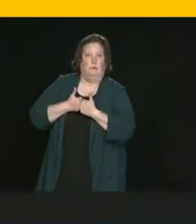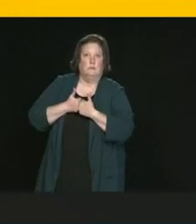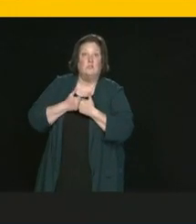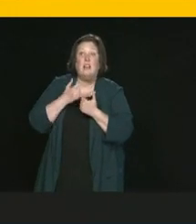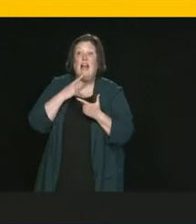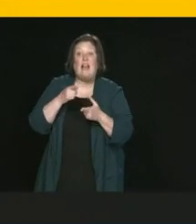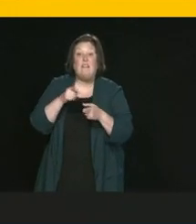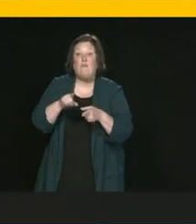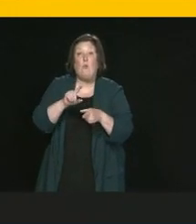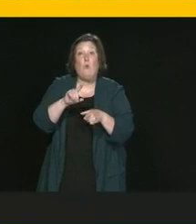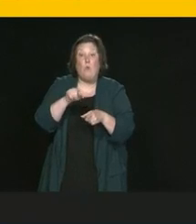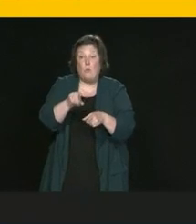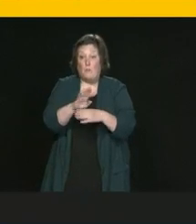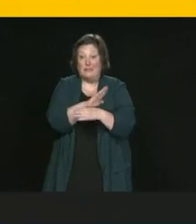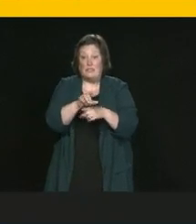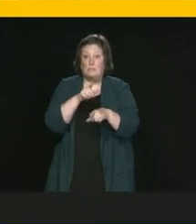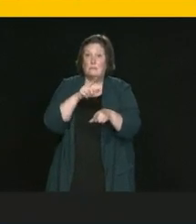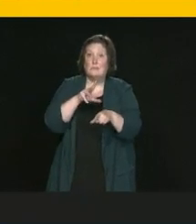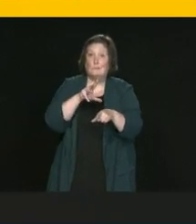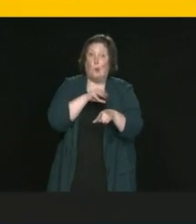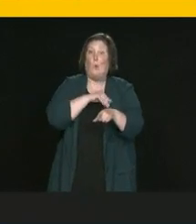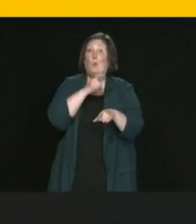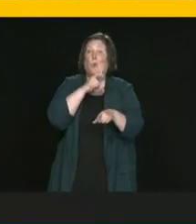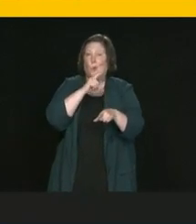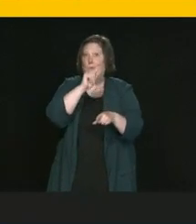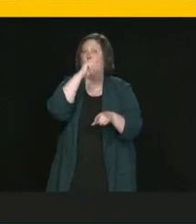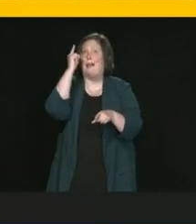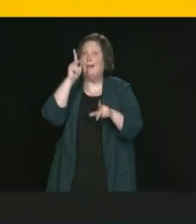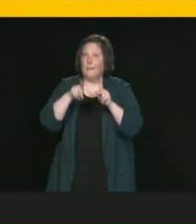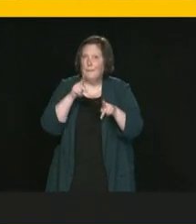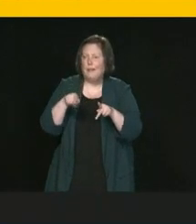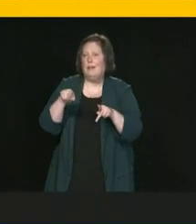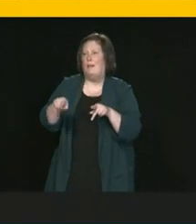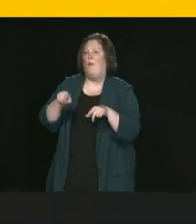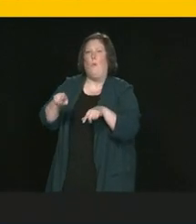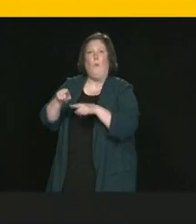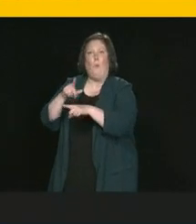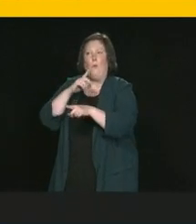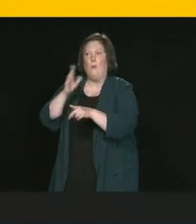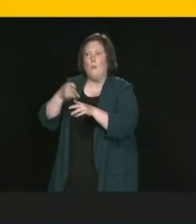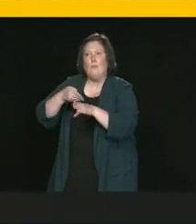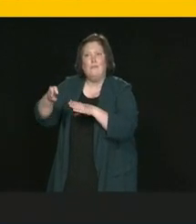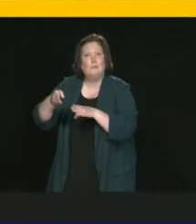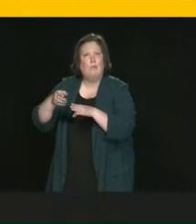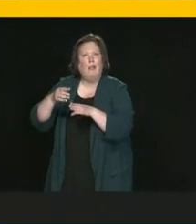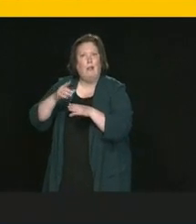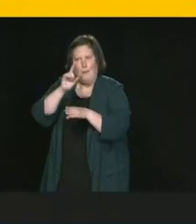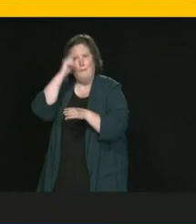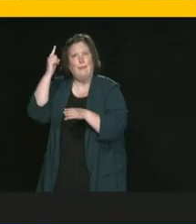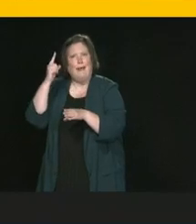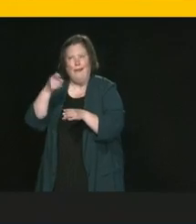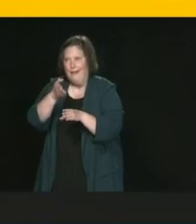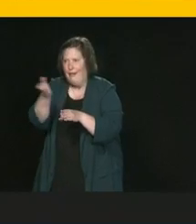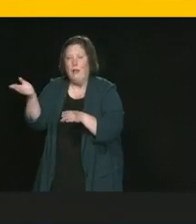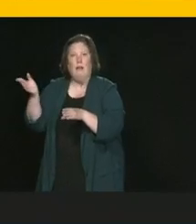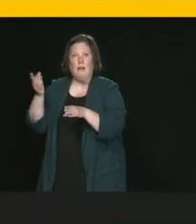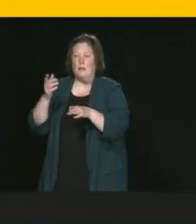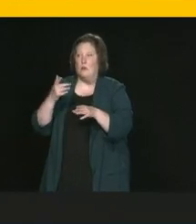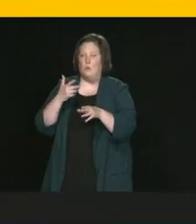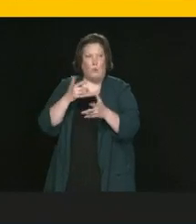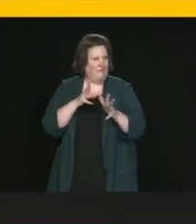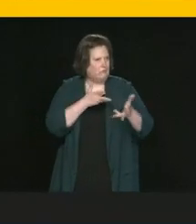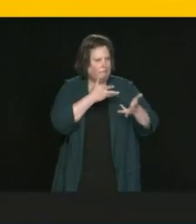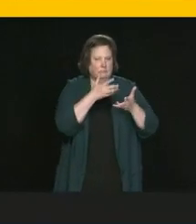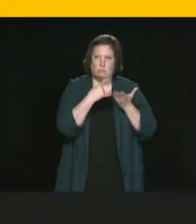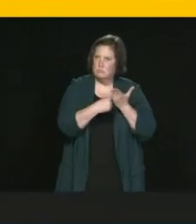Black-owned businesses, Black entrepreneurs, and young Black professionals has been something that I've had many discussions on